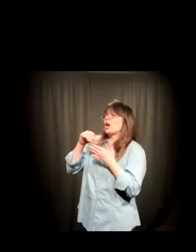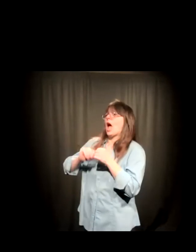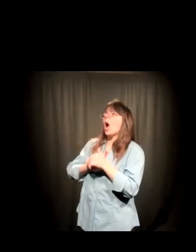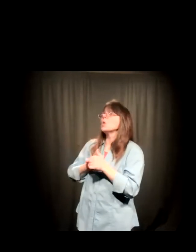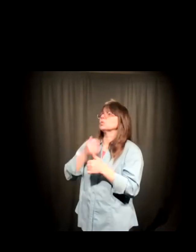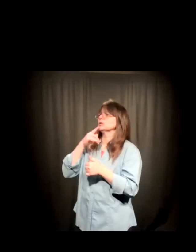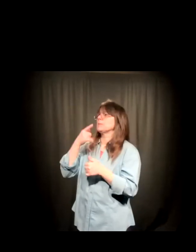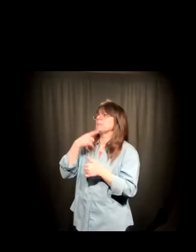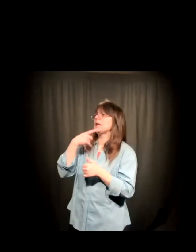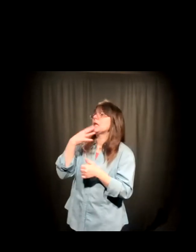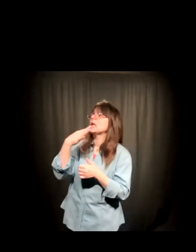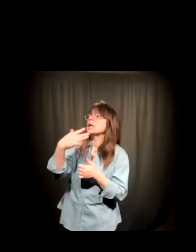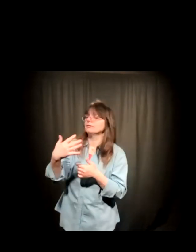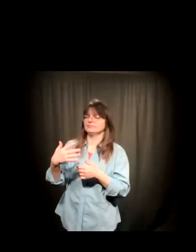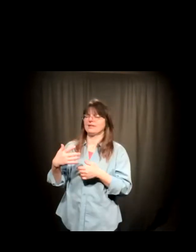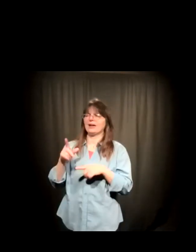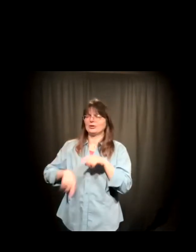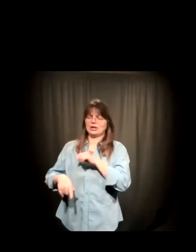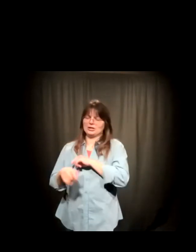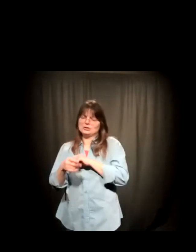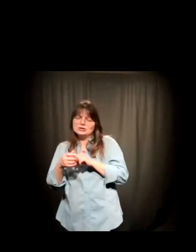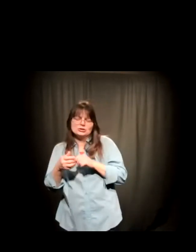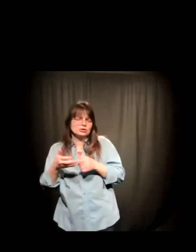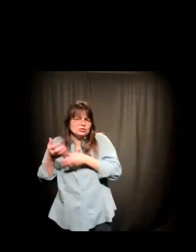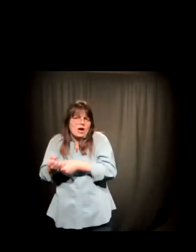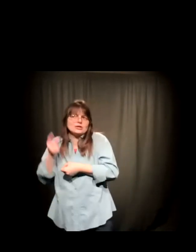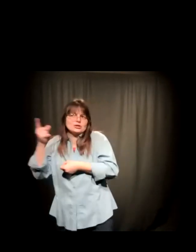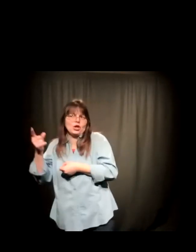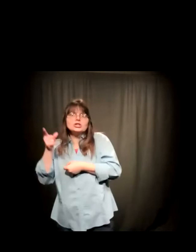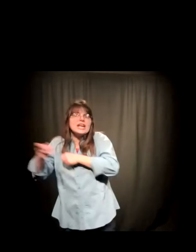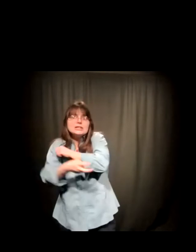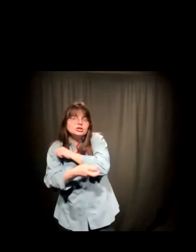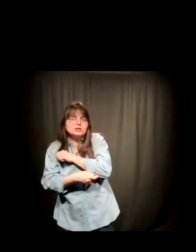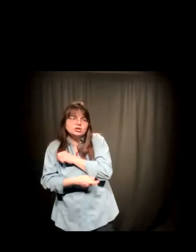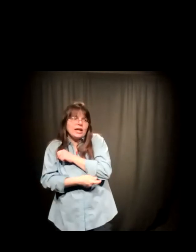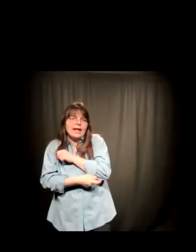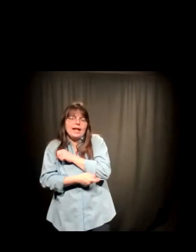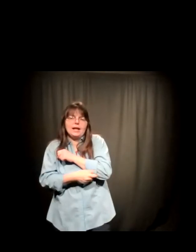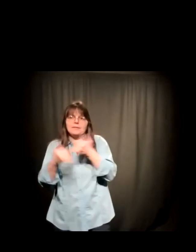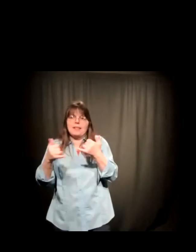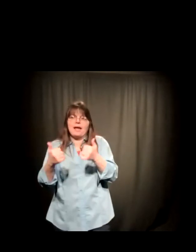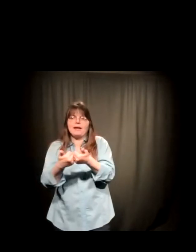type of woman who cheated at Go Fish and then refused to look up at you so that you couldn't argue with her.